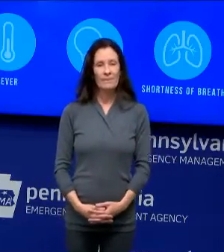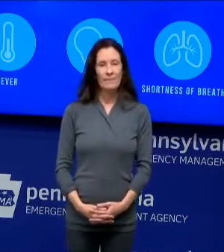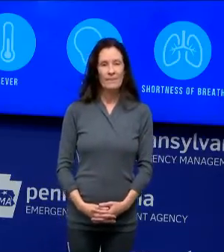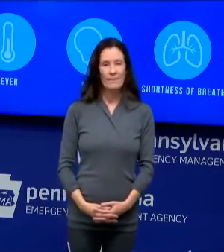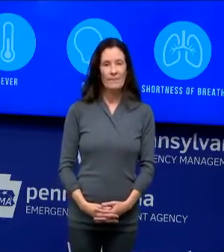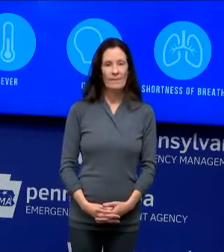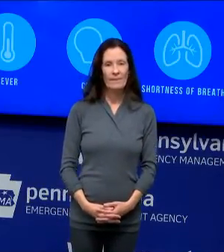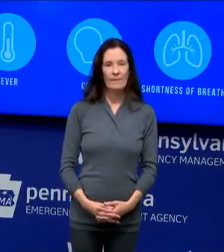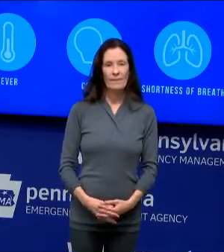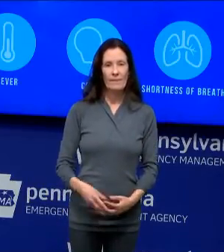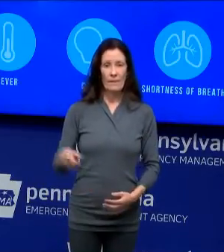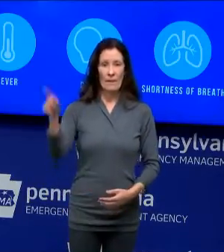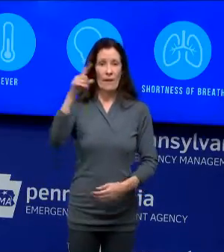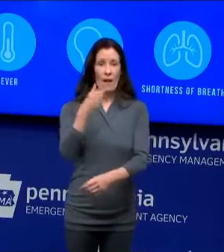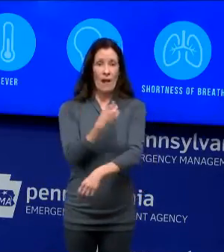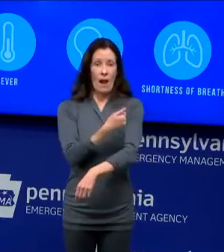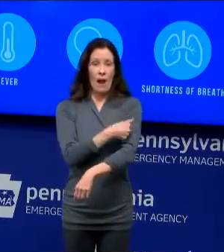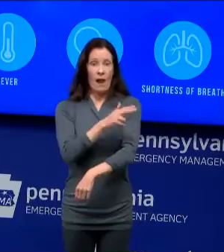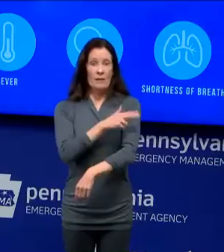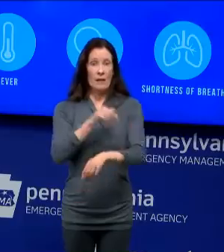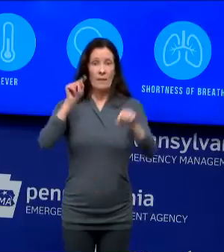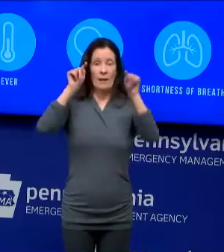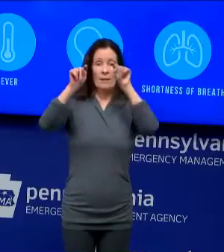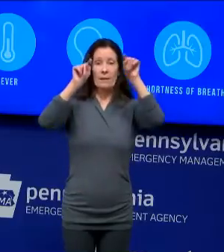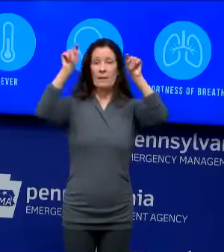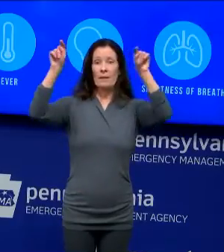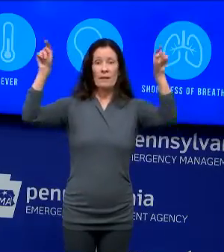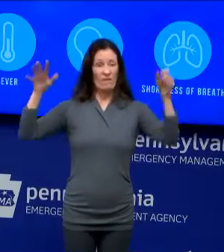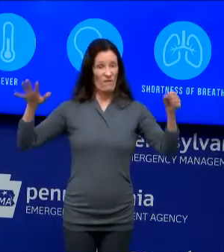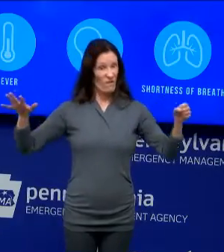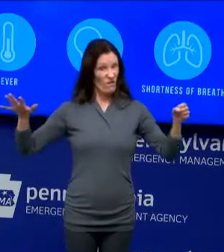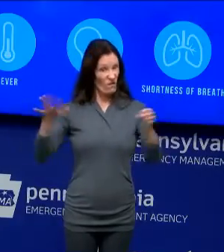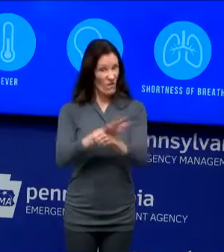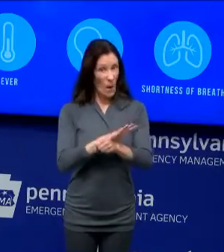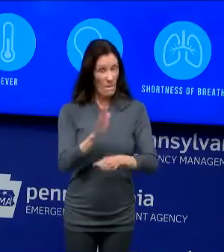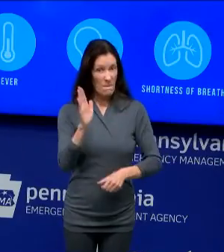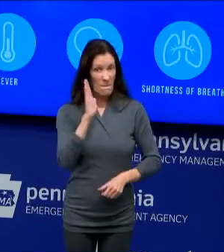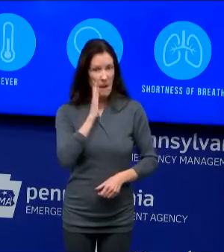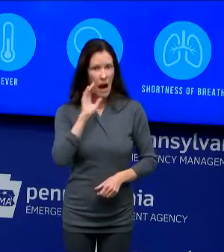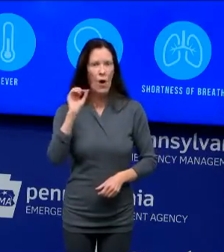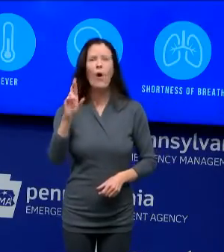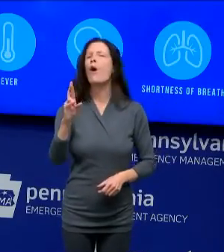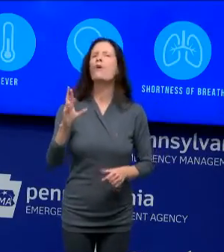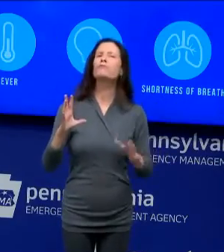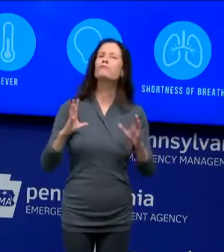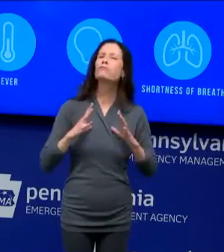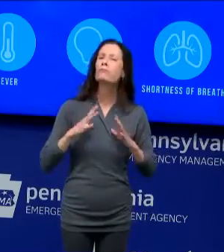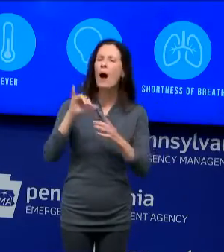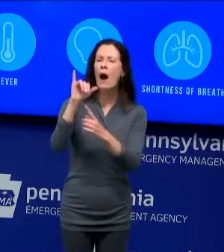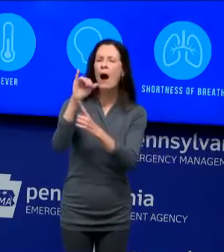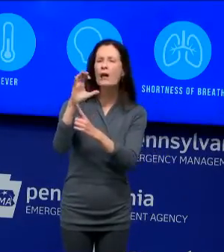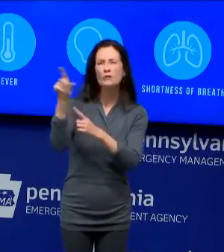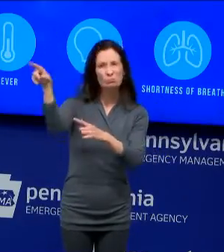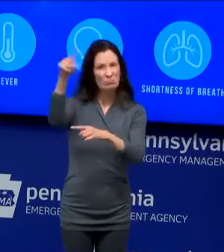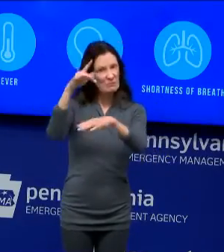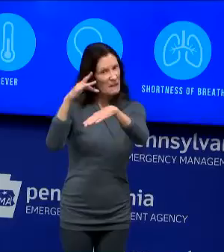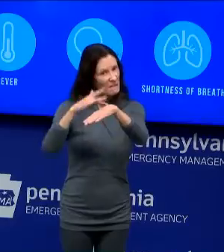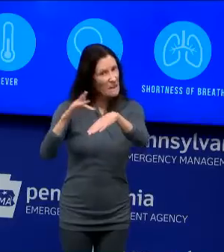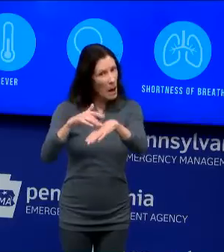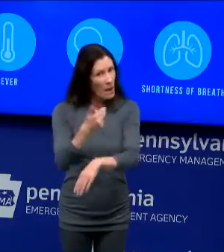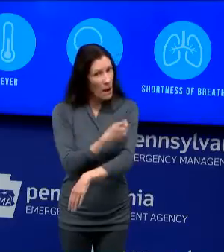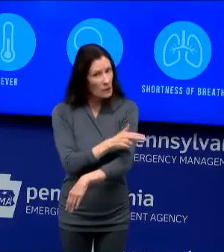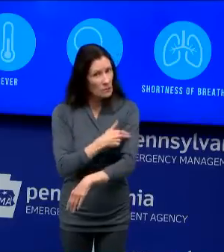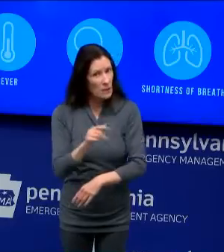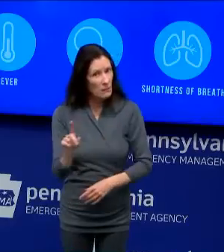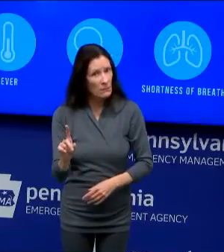So we do track that very carefully, and there are some hospitals which are challenged in Philadelphia and in the Southeast, and